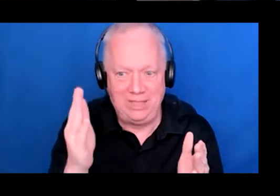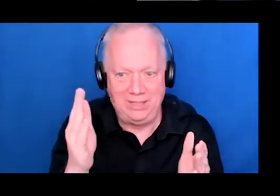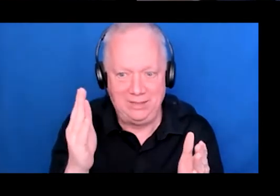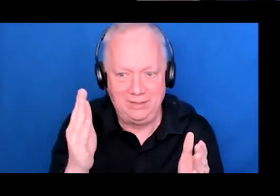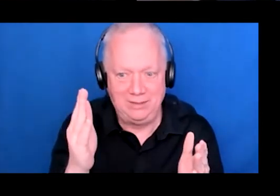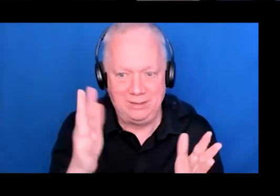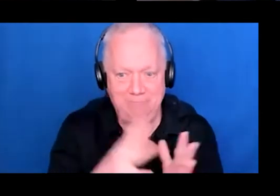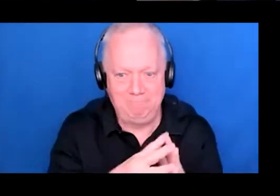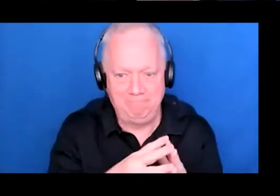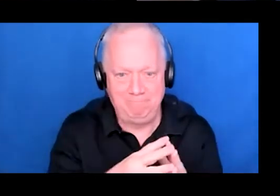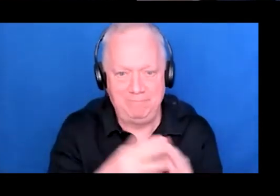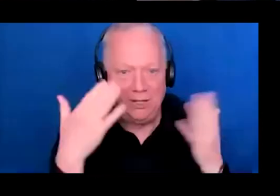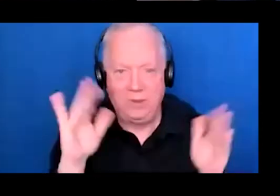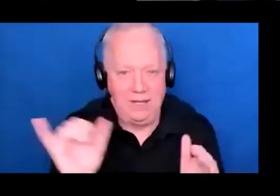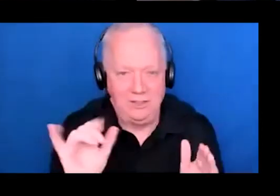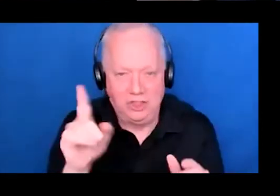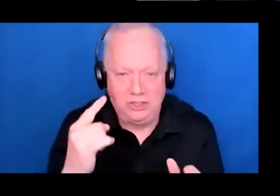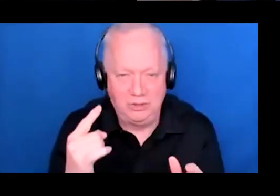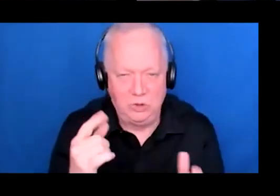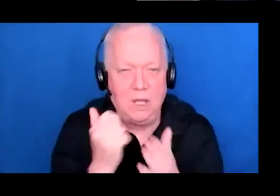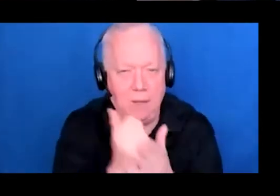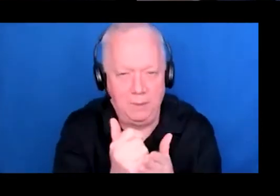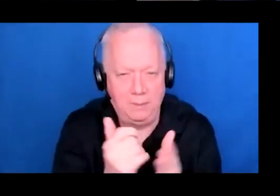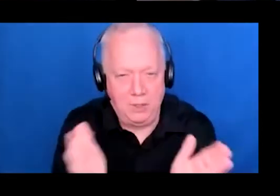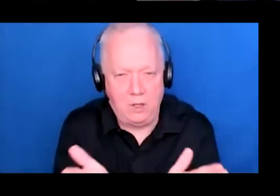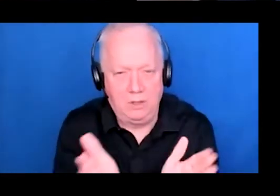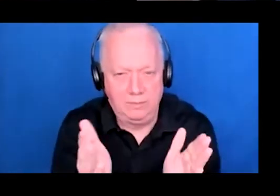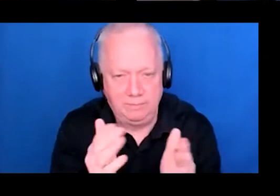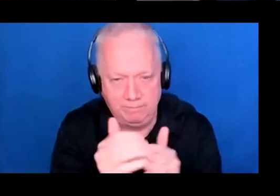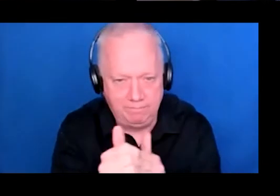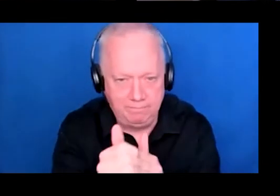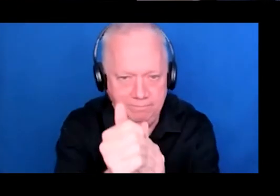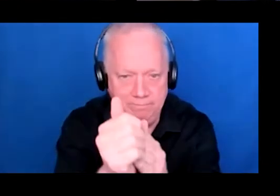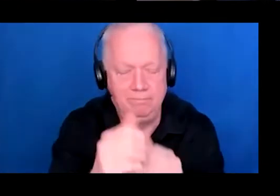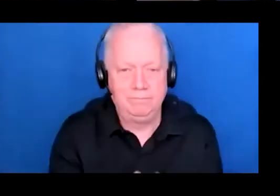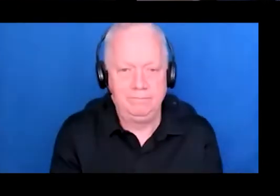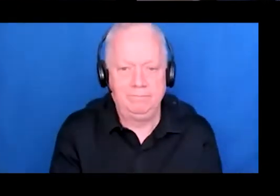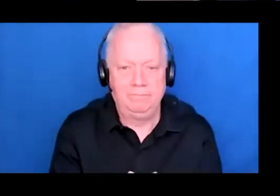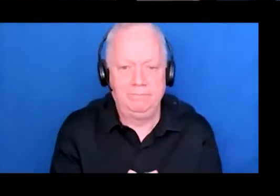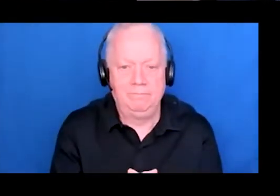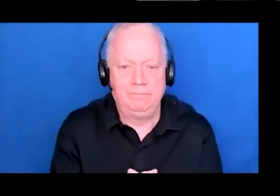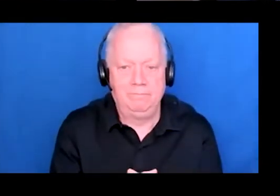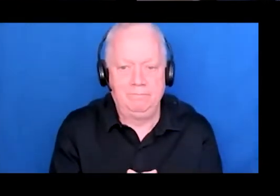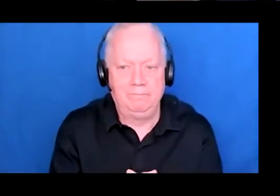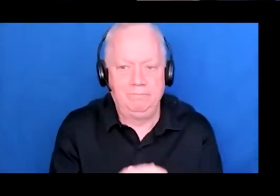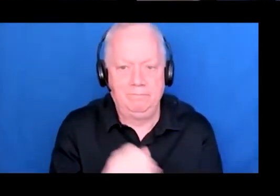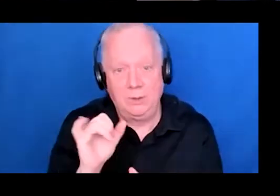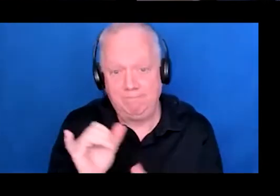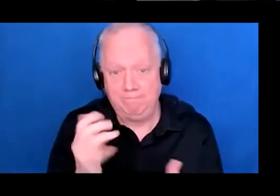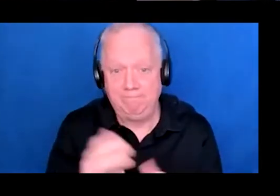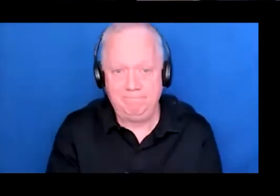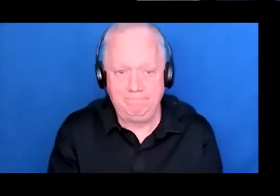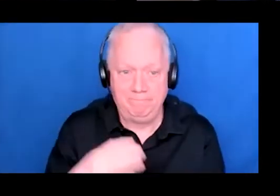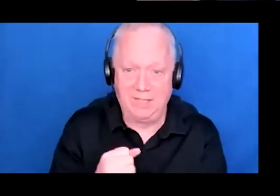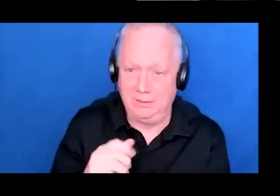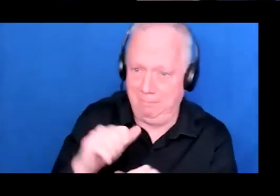know, I don't know, like just to help them along, you know, to help them along. And so, yeah. That's